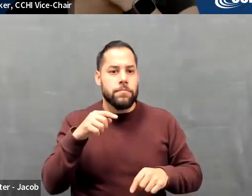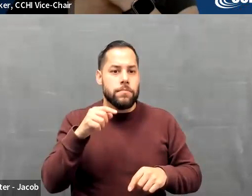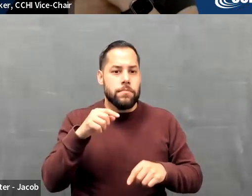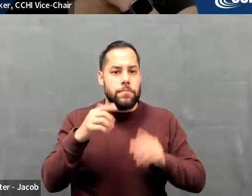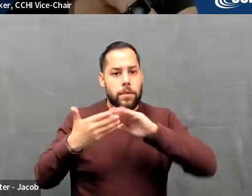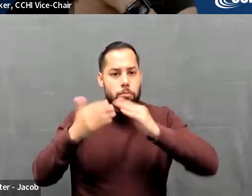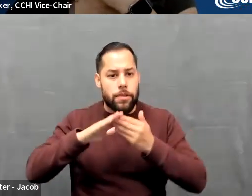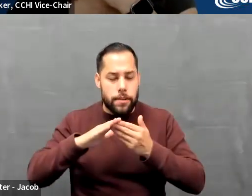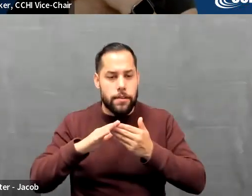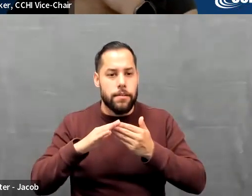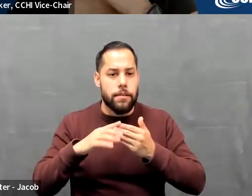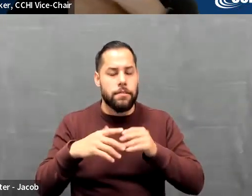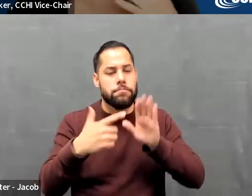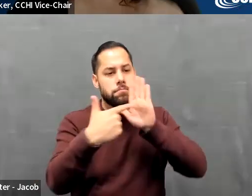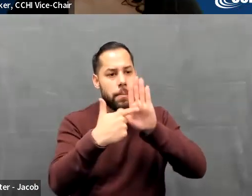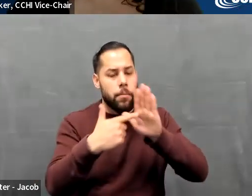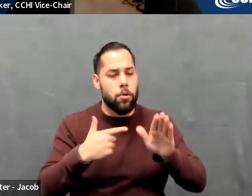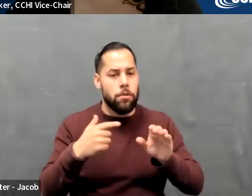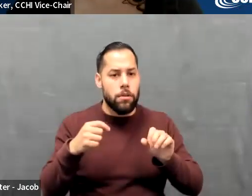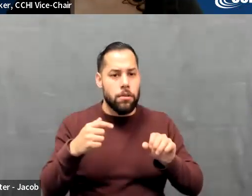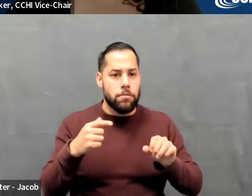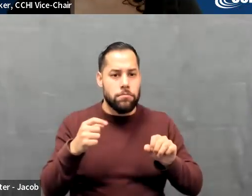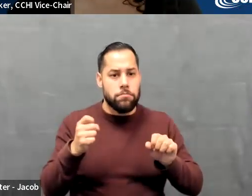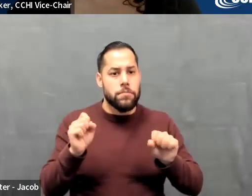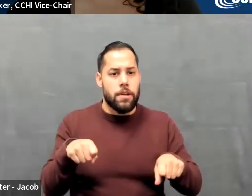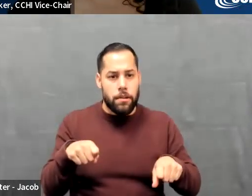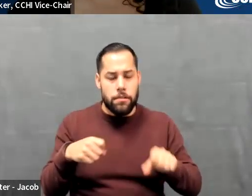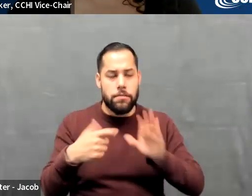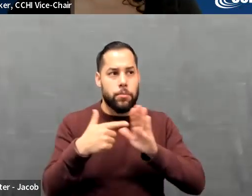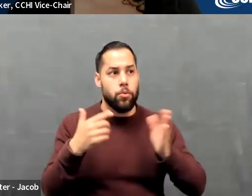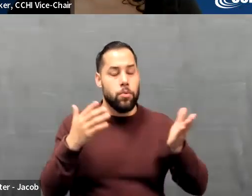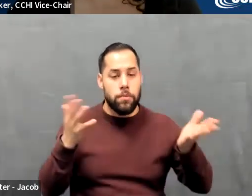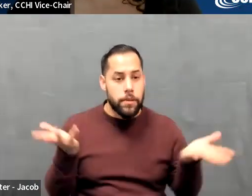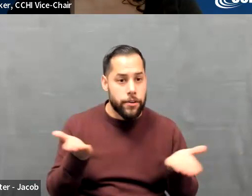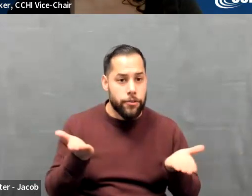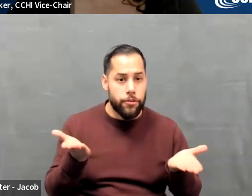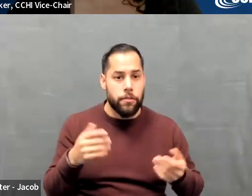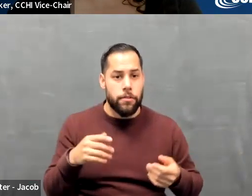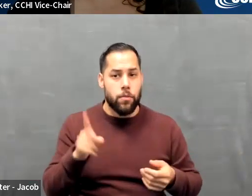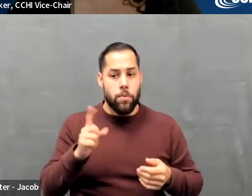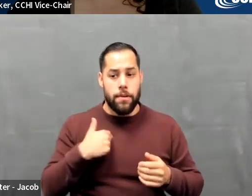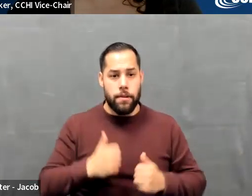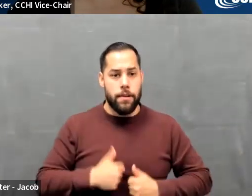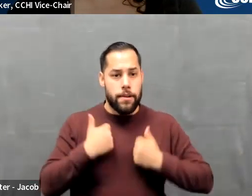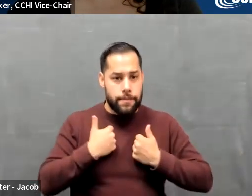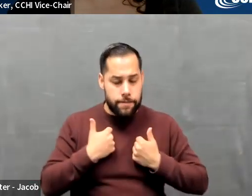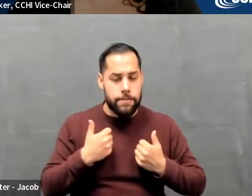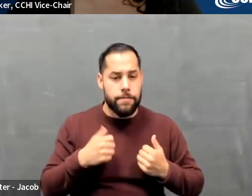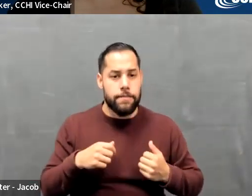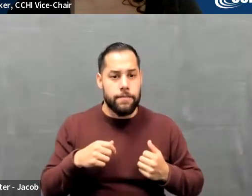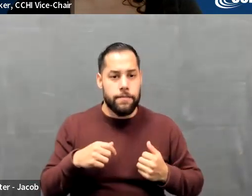organizations. An example that I can use, you know, here is where I live here, there is